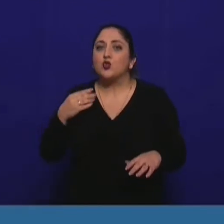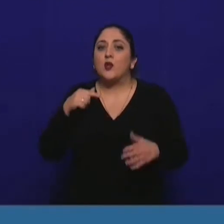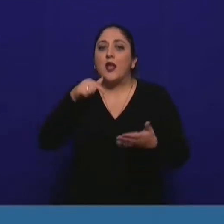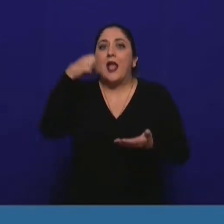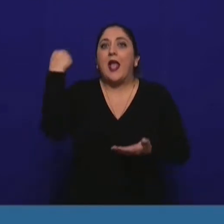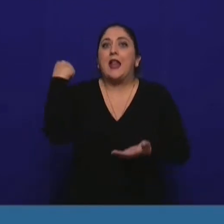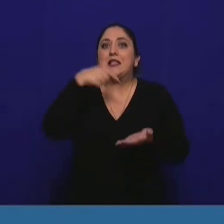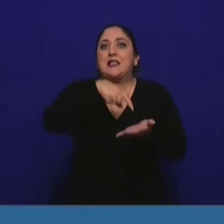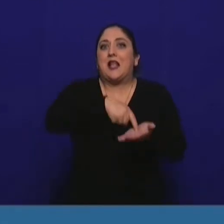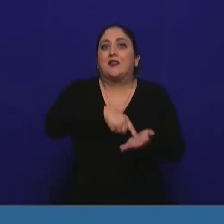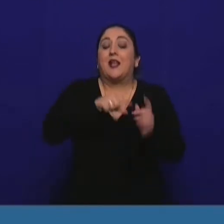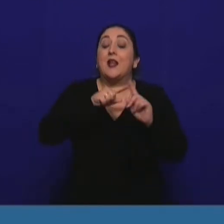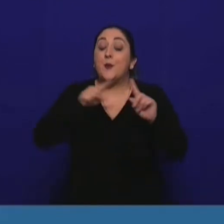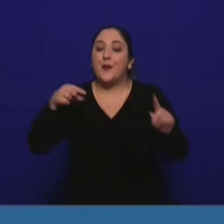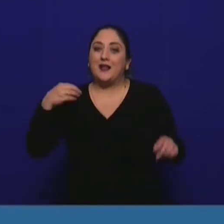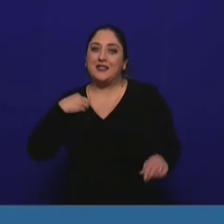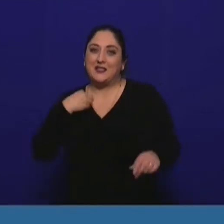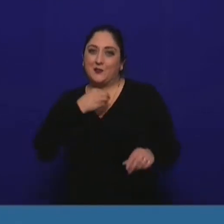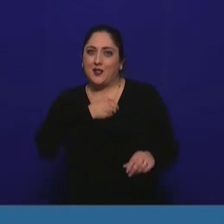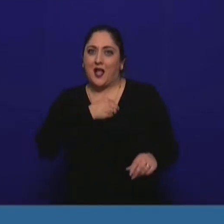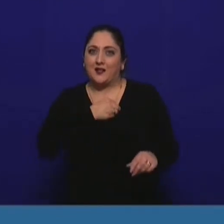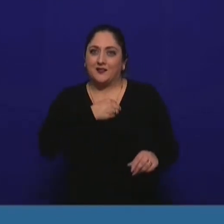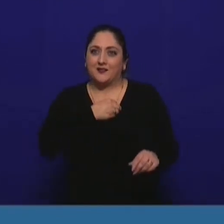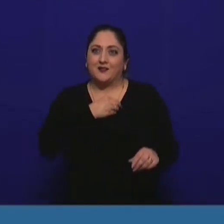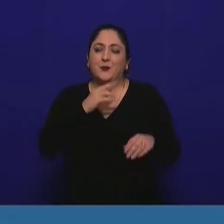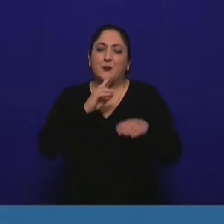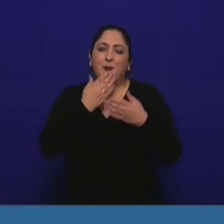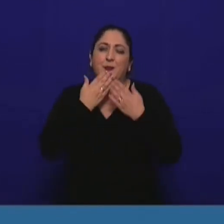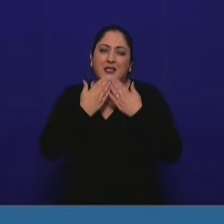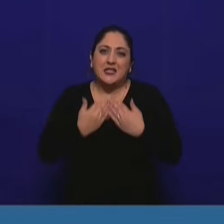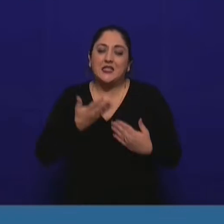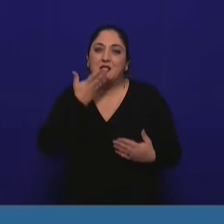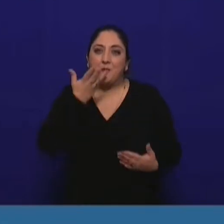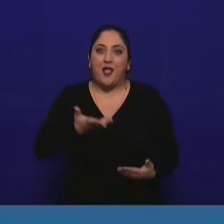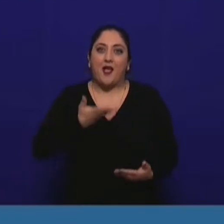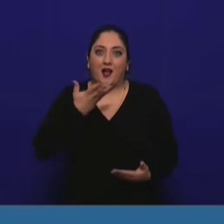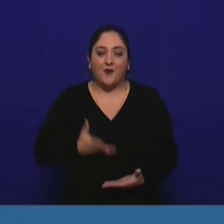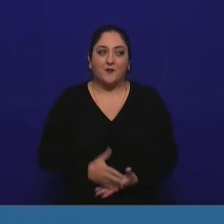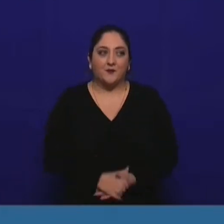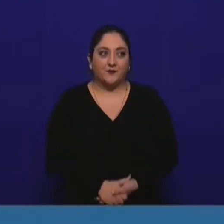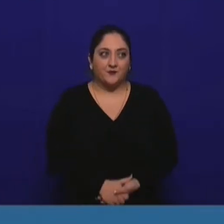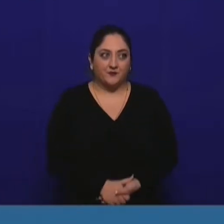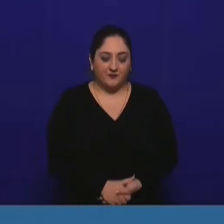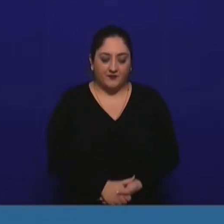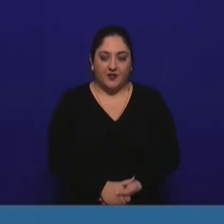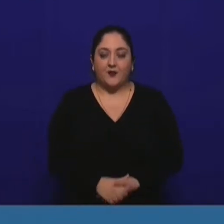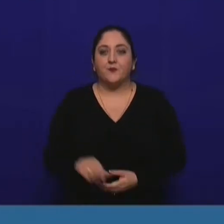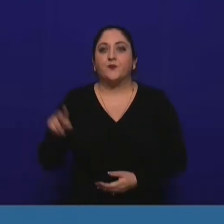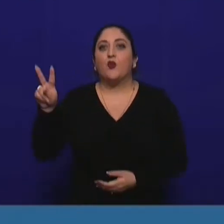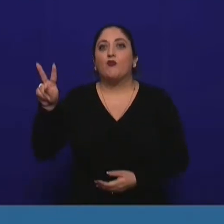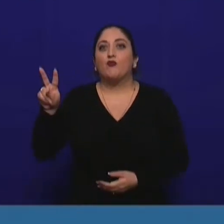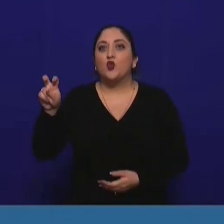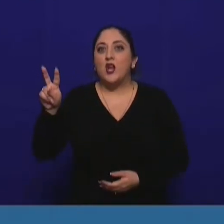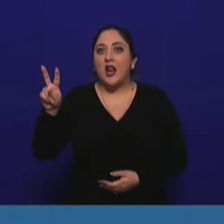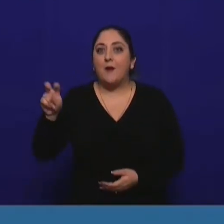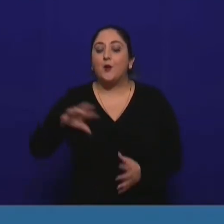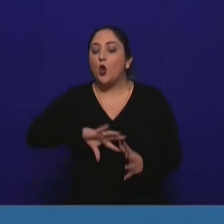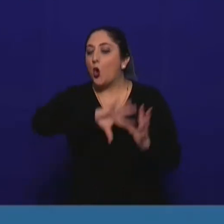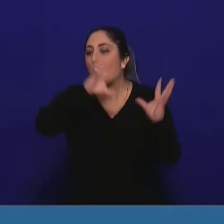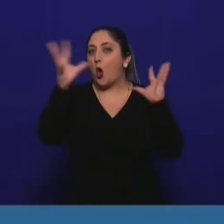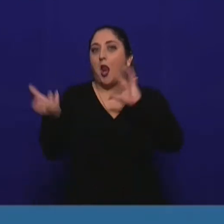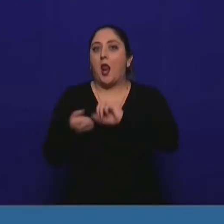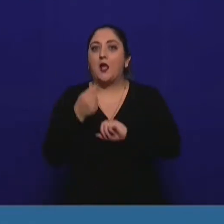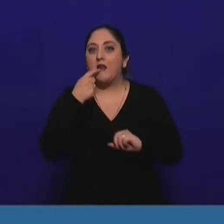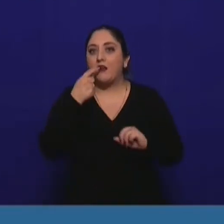Aħna meta tħares lejn il-persuni li huma vulnerabbli huma dawk in-nies ta' kwalinkwa età fuq minn 16-il sena